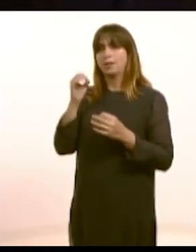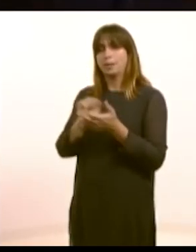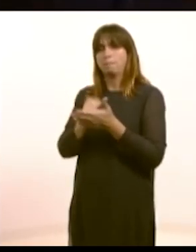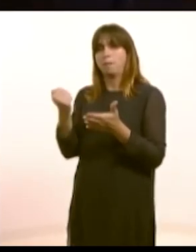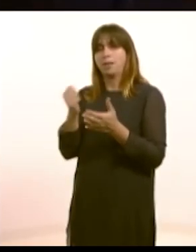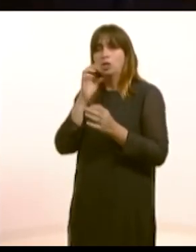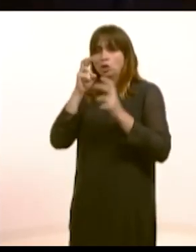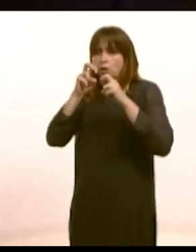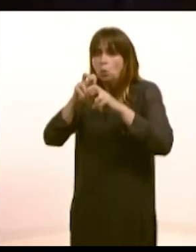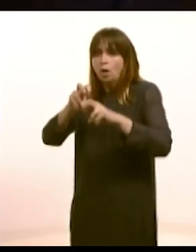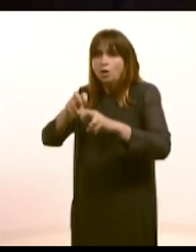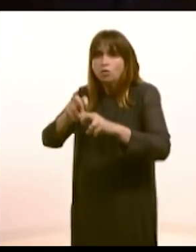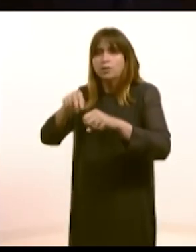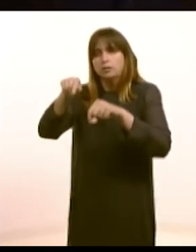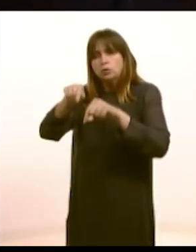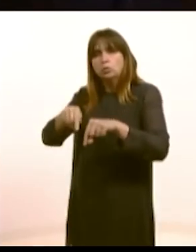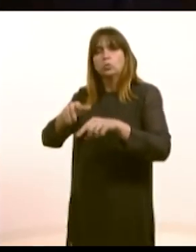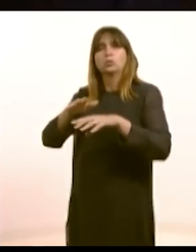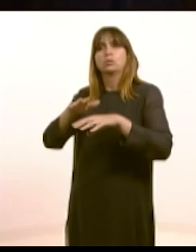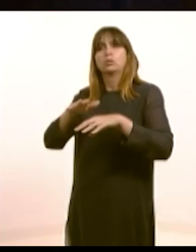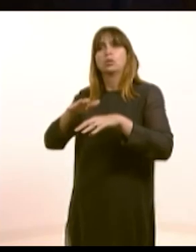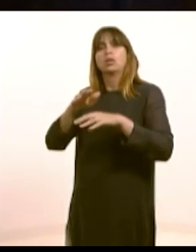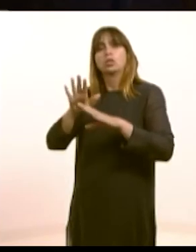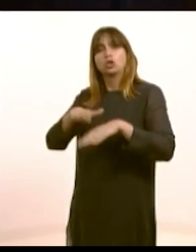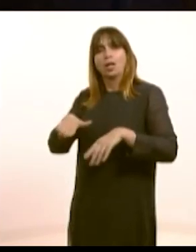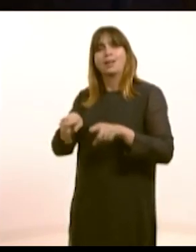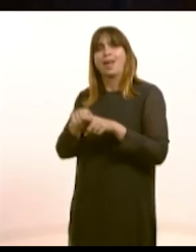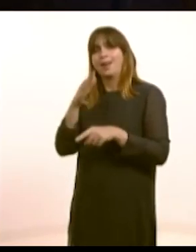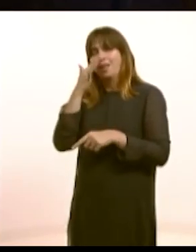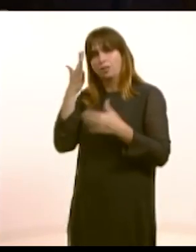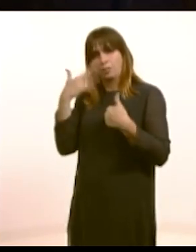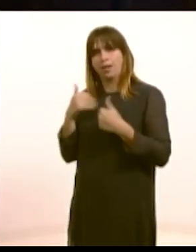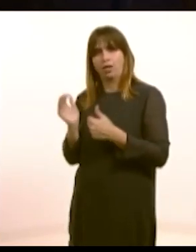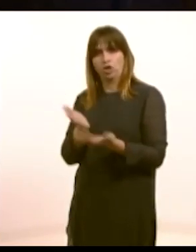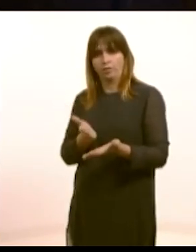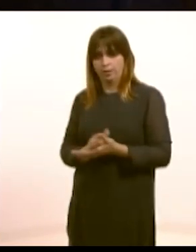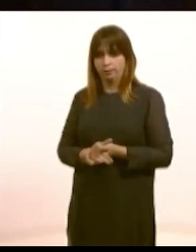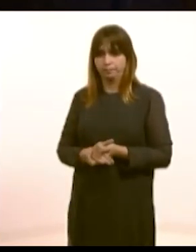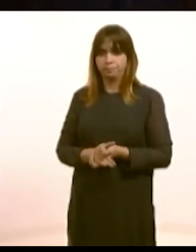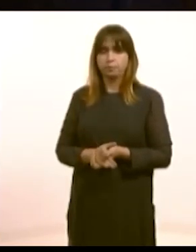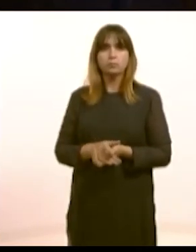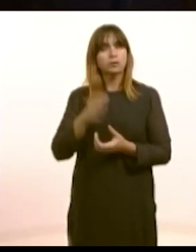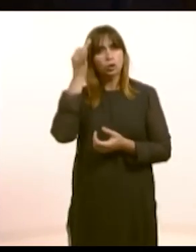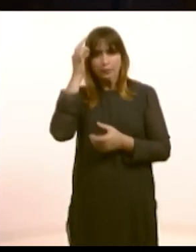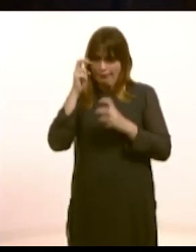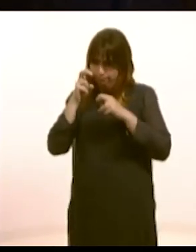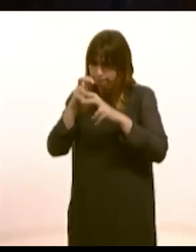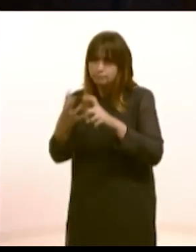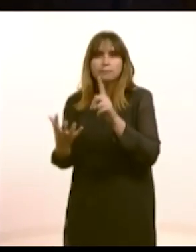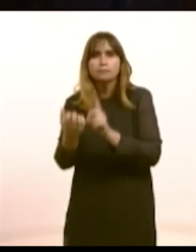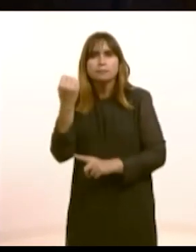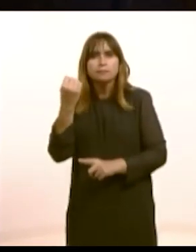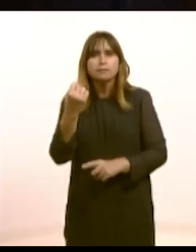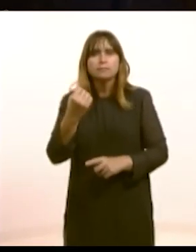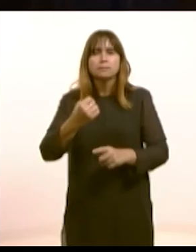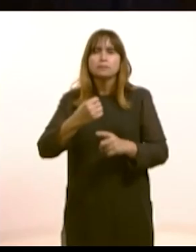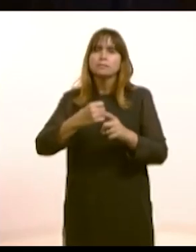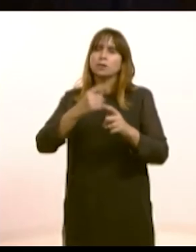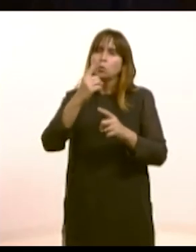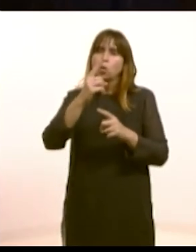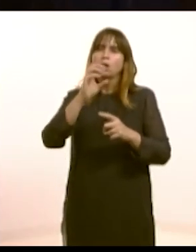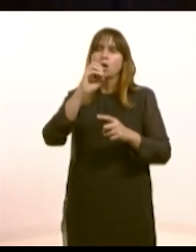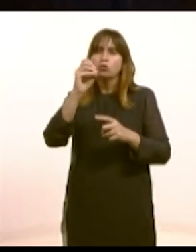inquiry into child and adolescents' mental health services. The committee found that there was 100%